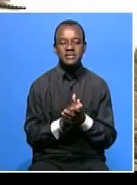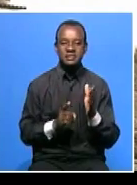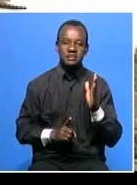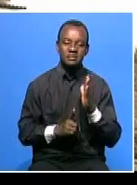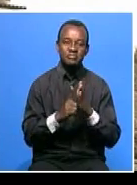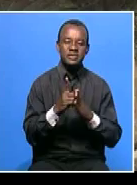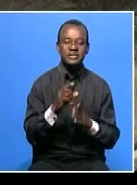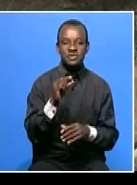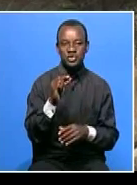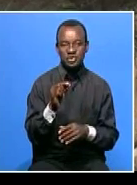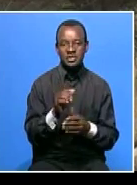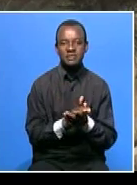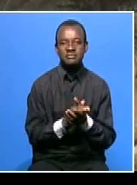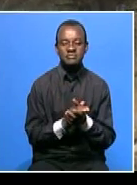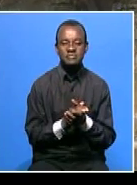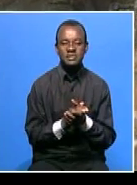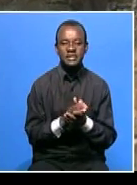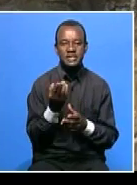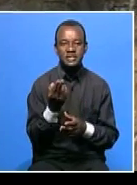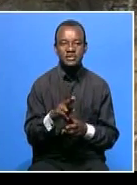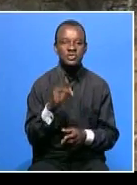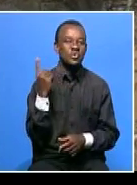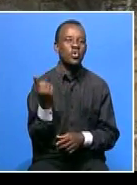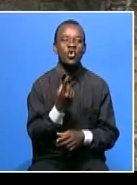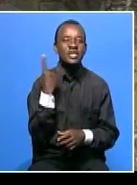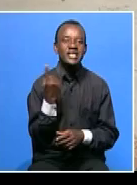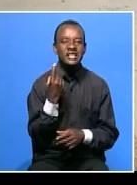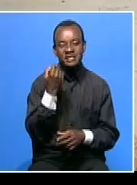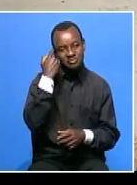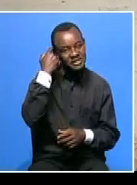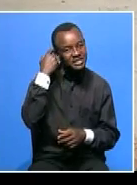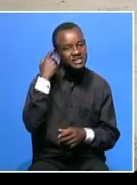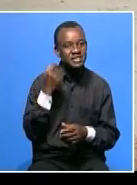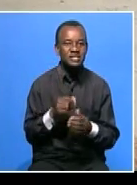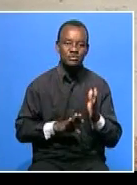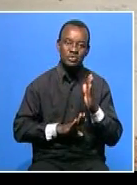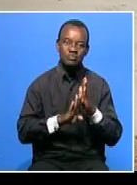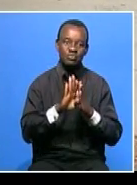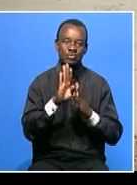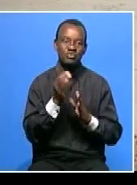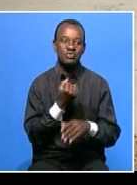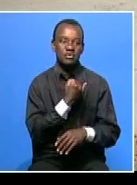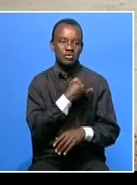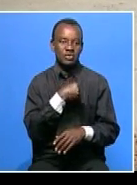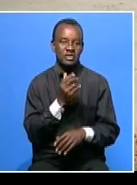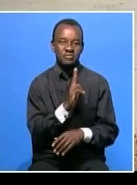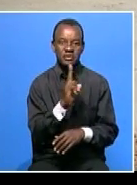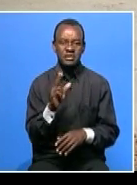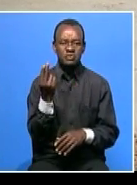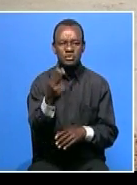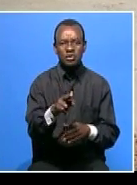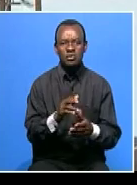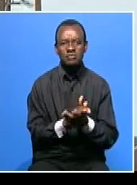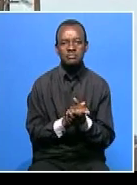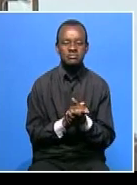Tourism Ministry, it does not carry the sole responsibility of improving the living standards of the people who put